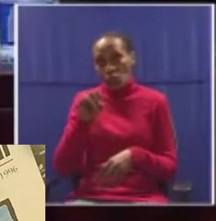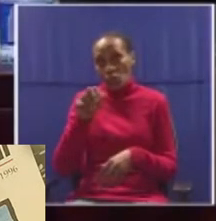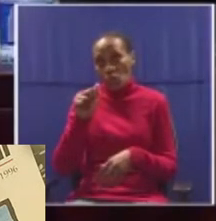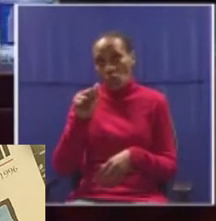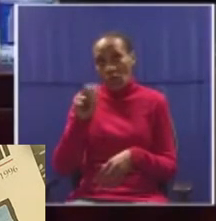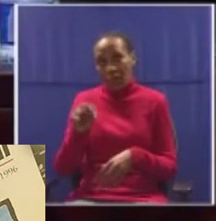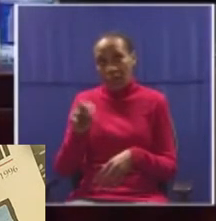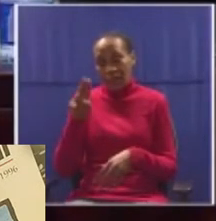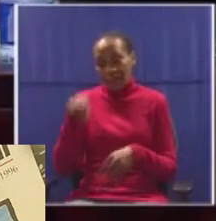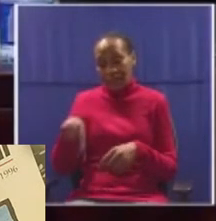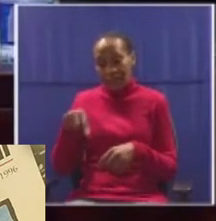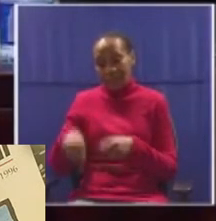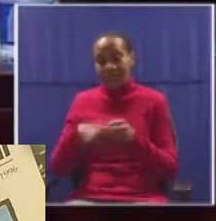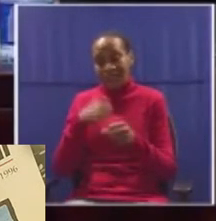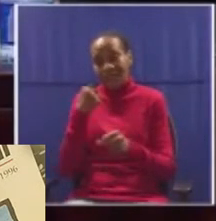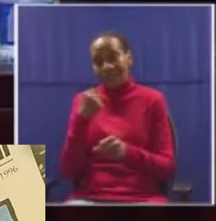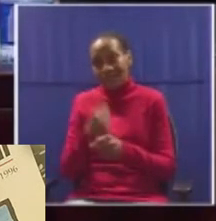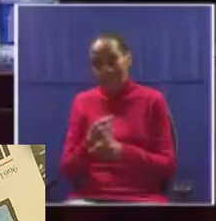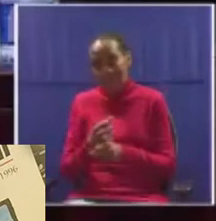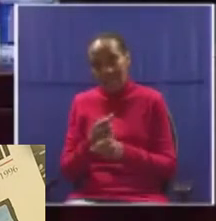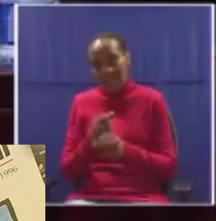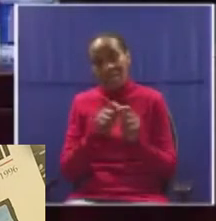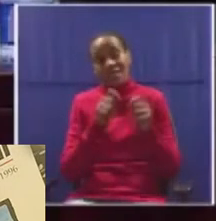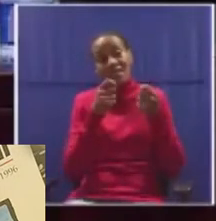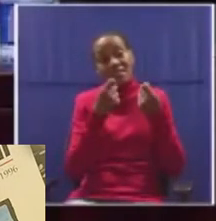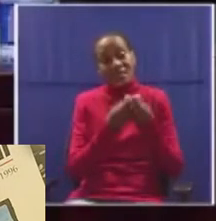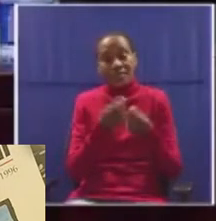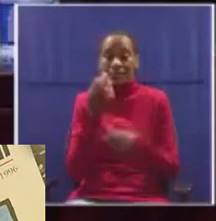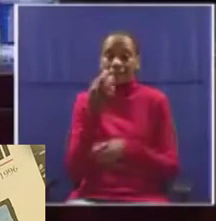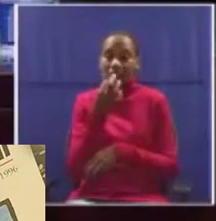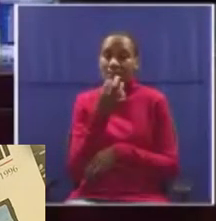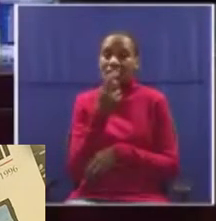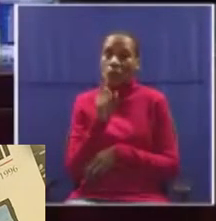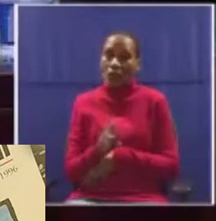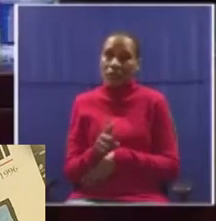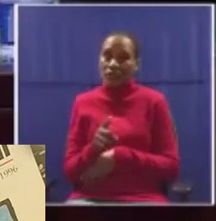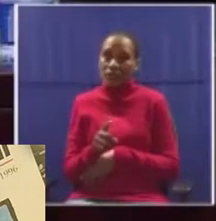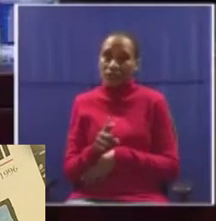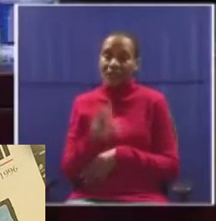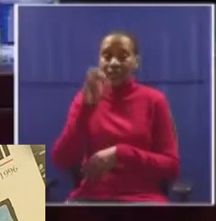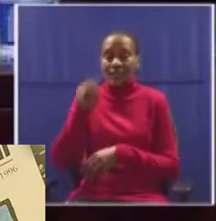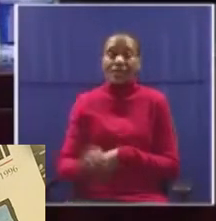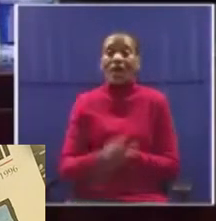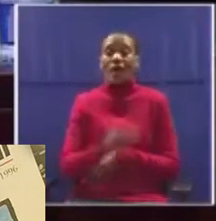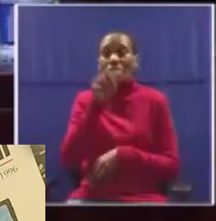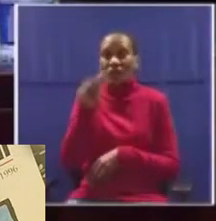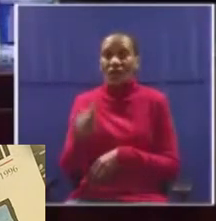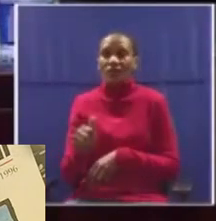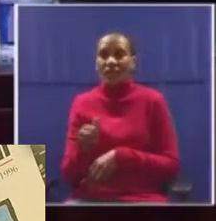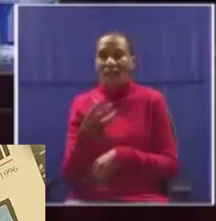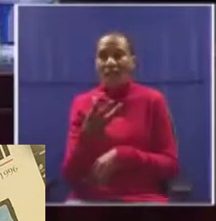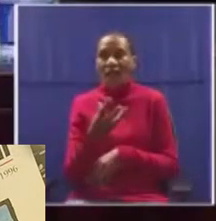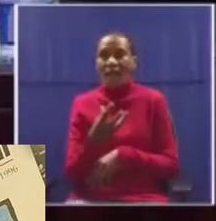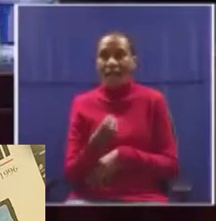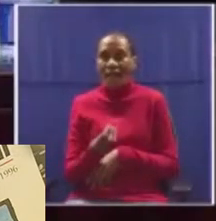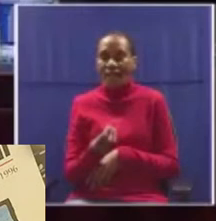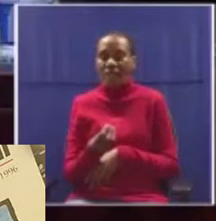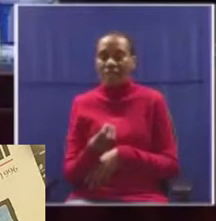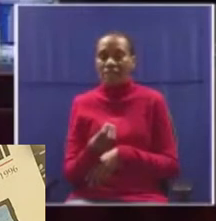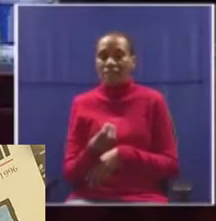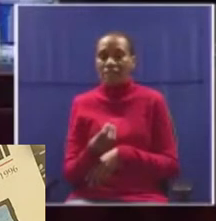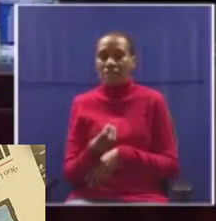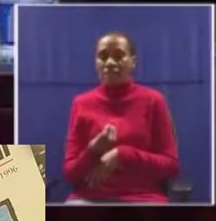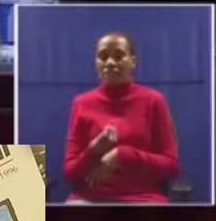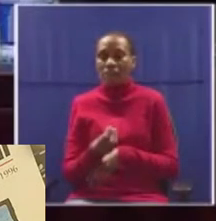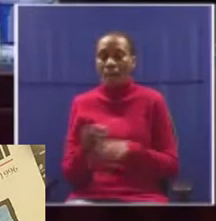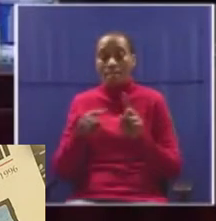2023 in its assessment of Ace progress it found that South Africa had made significant and